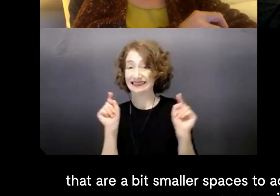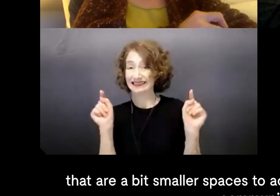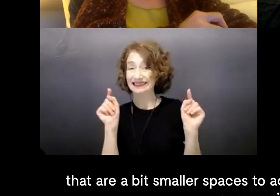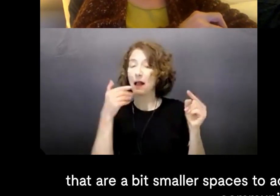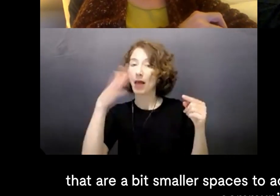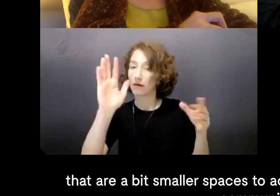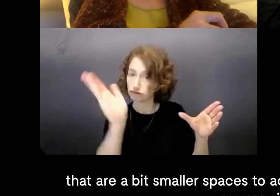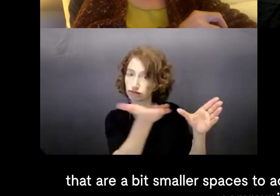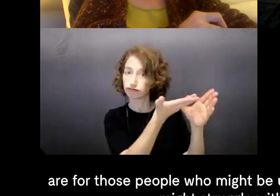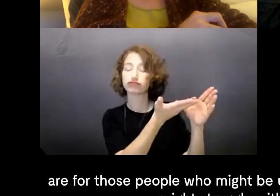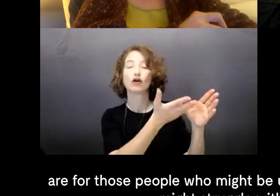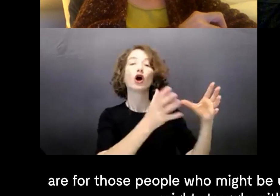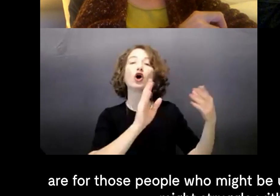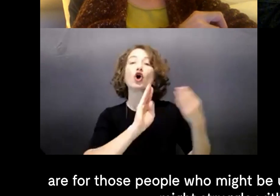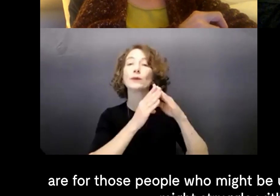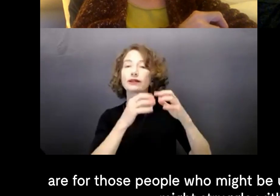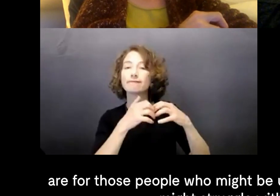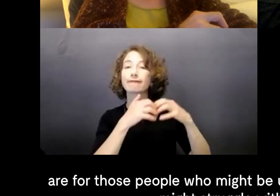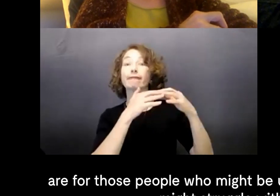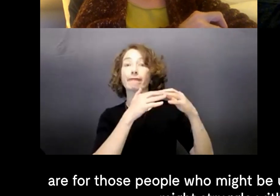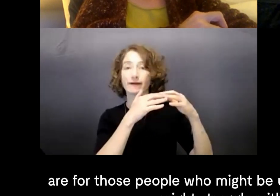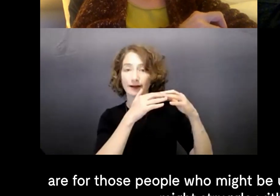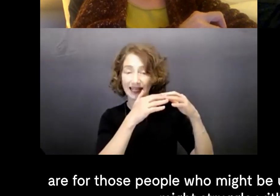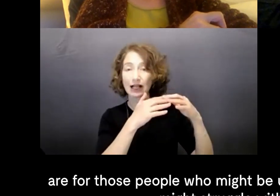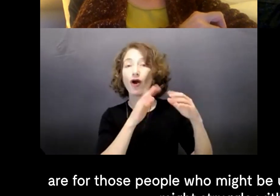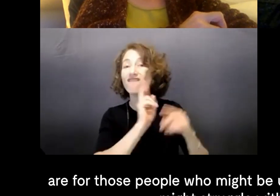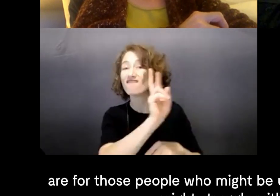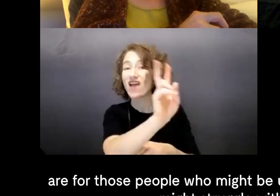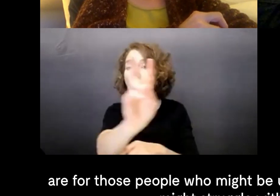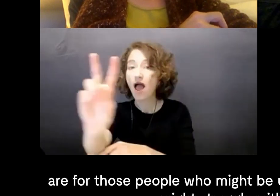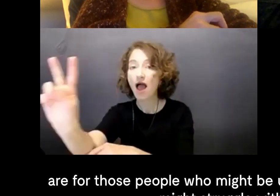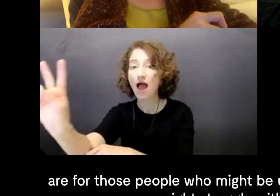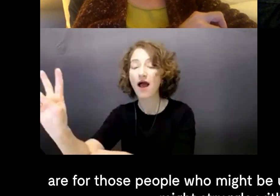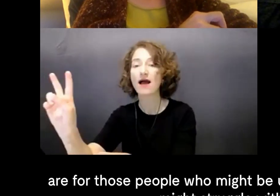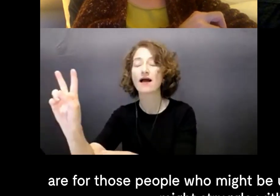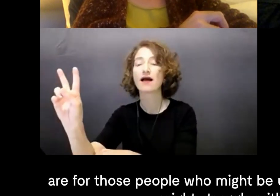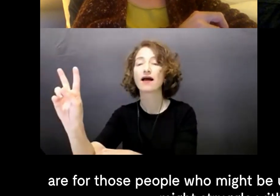together as community, are for those people who